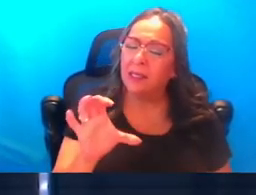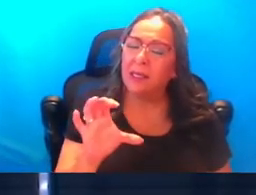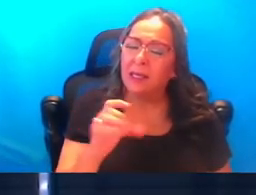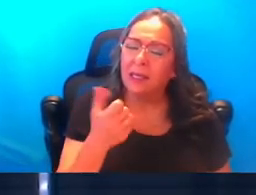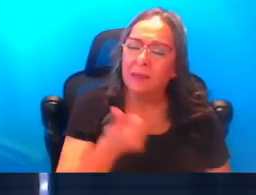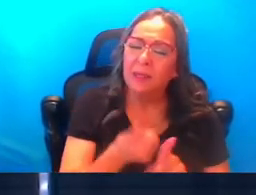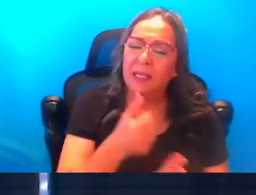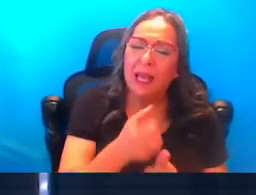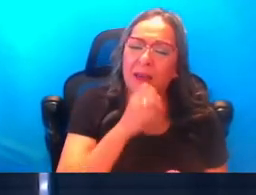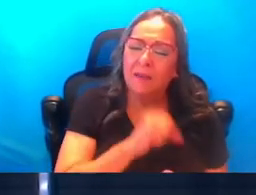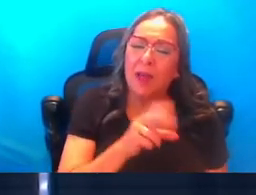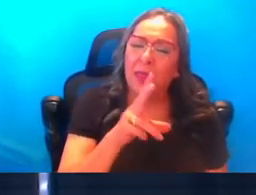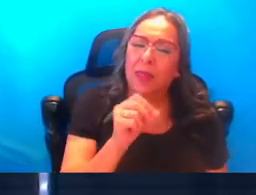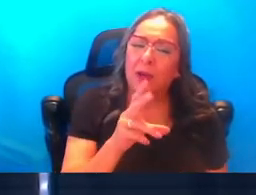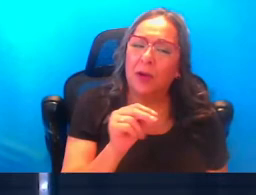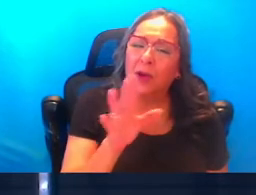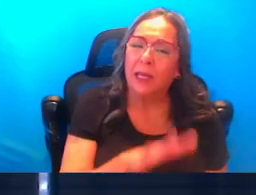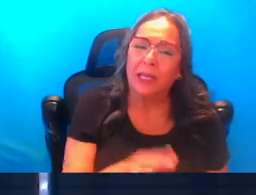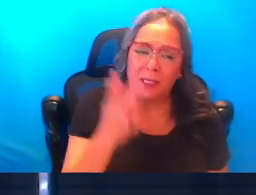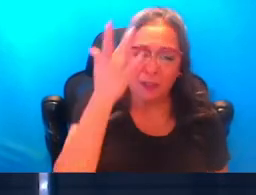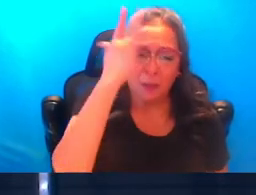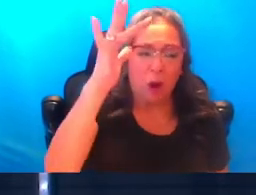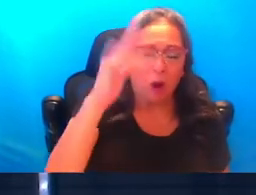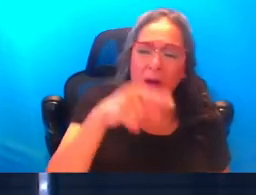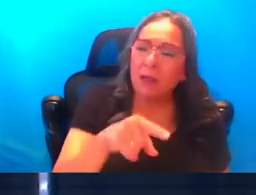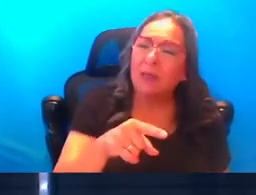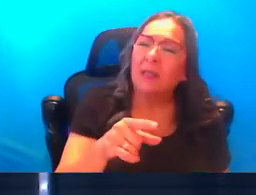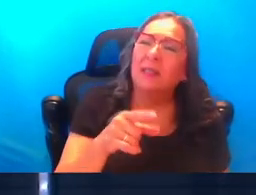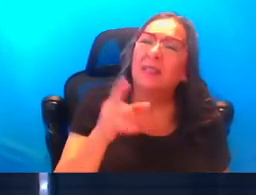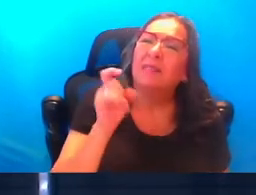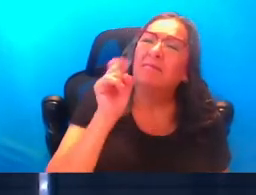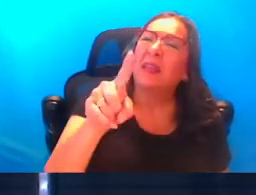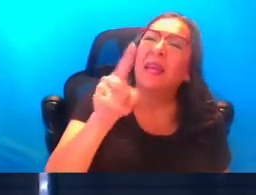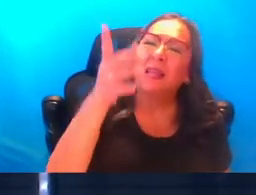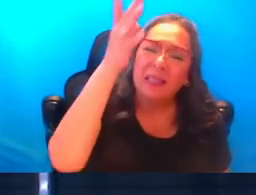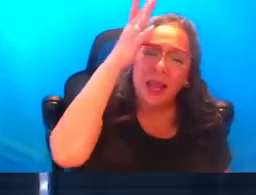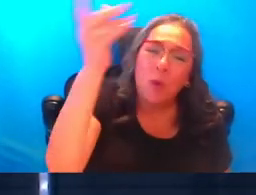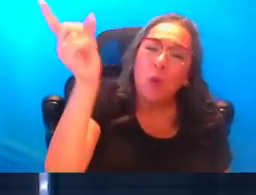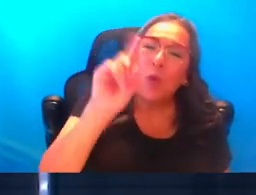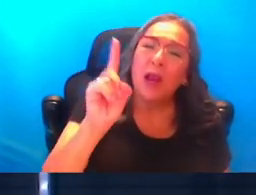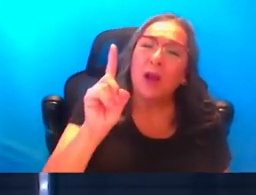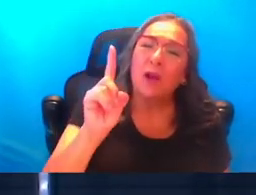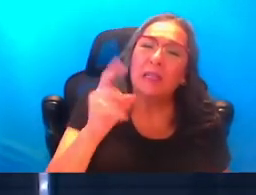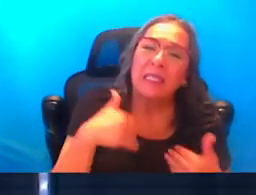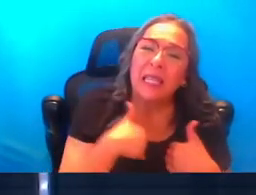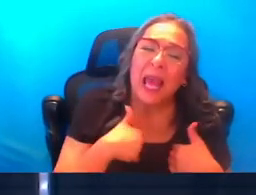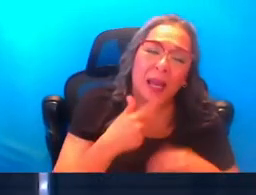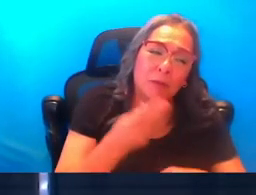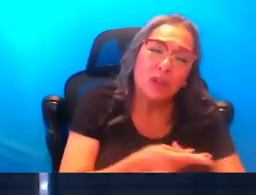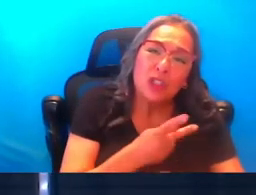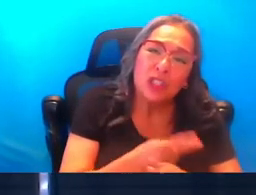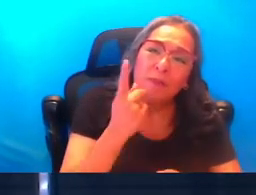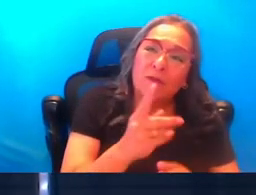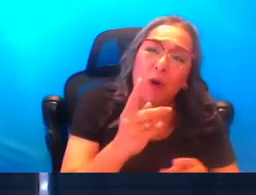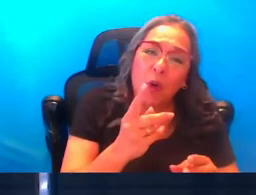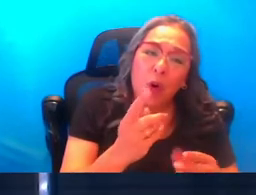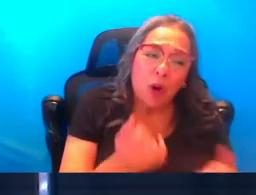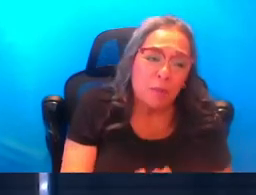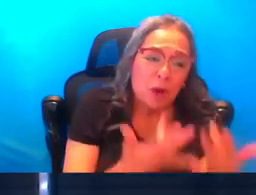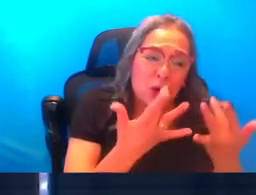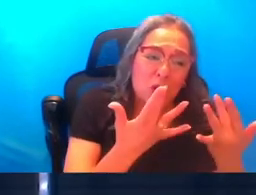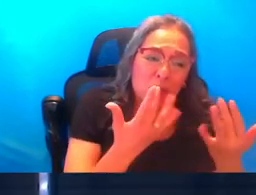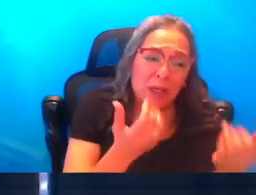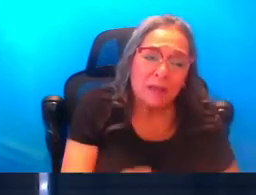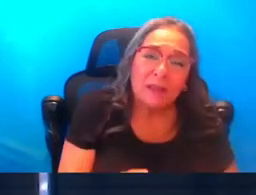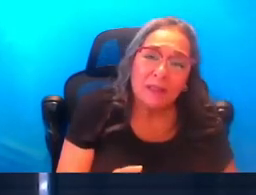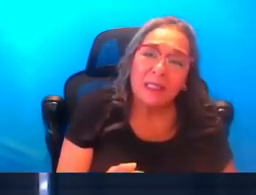Where's the animal we're going to kill? Isaac does not yet know what's going on. Verse 9, when they arrived at the place